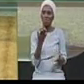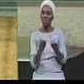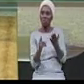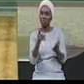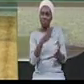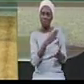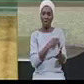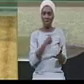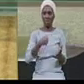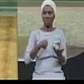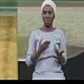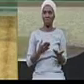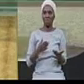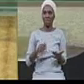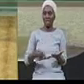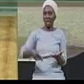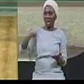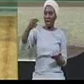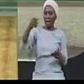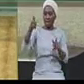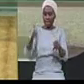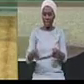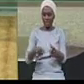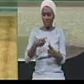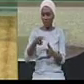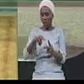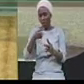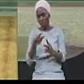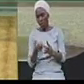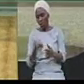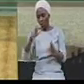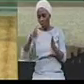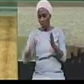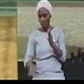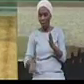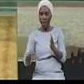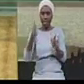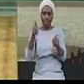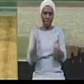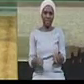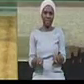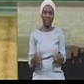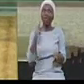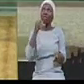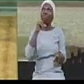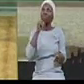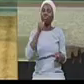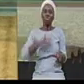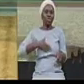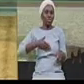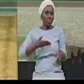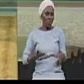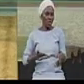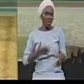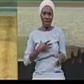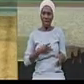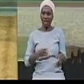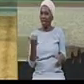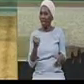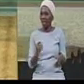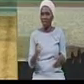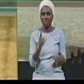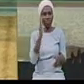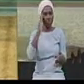king or just a citizen, not willing that any should perish, but that, how many people now? All